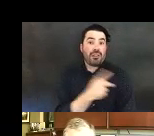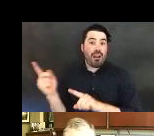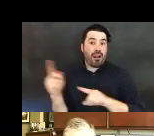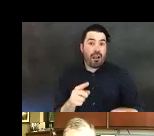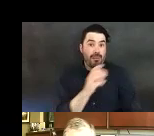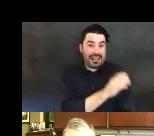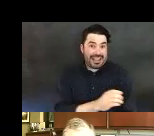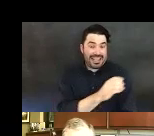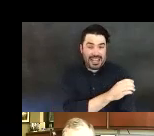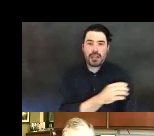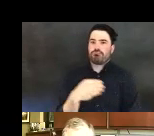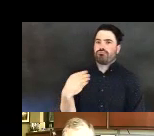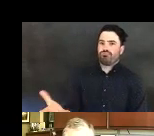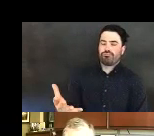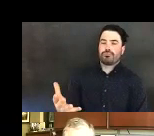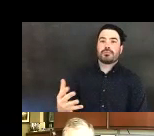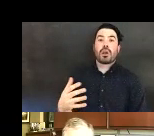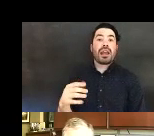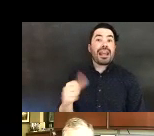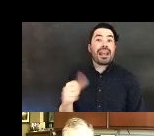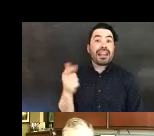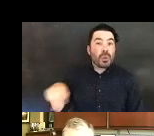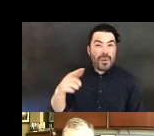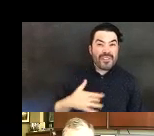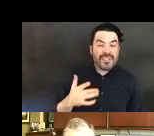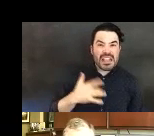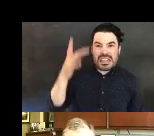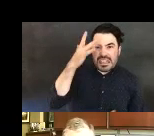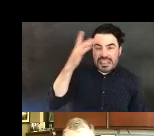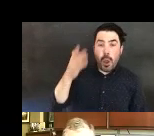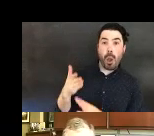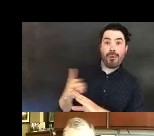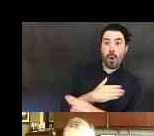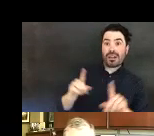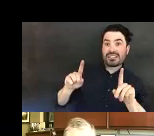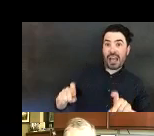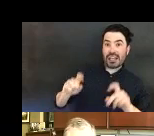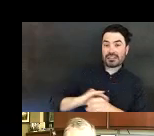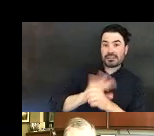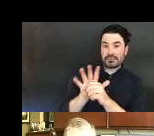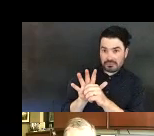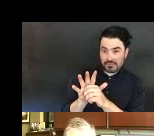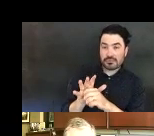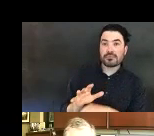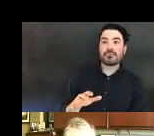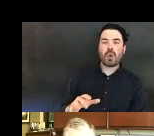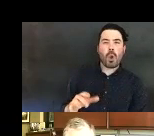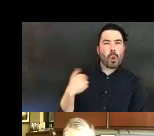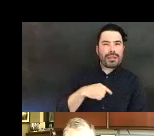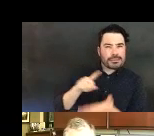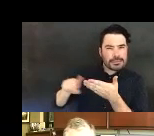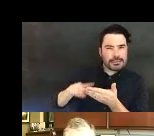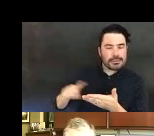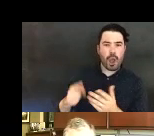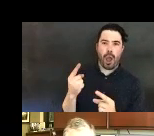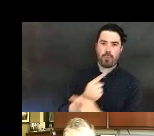who present with symptoms or PUIs or have previously been tested for or tested positive for COVID, and the appropriate PPE guidelines